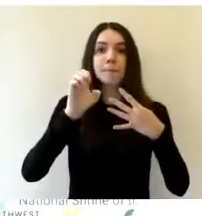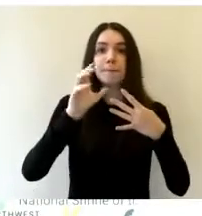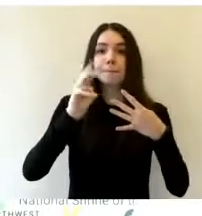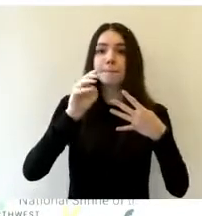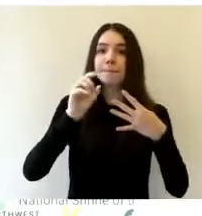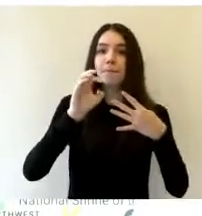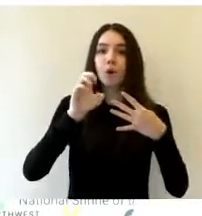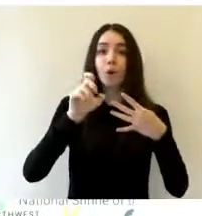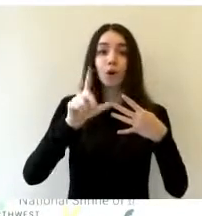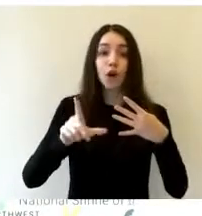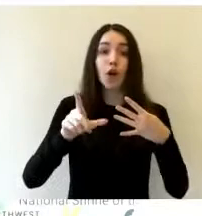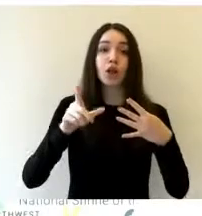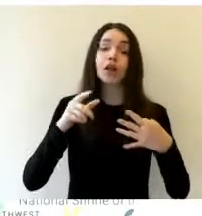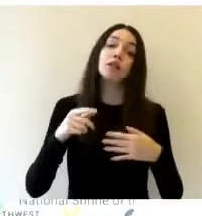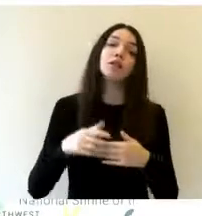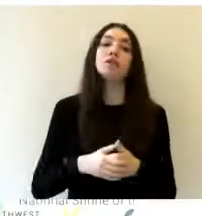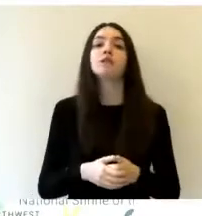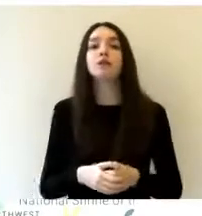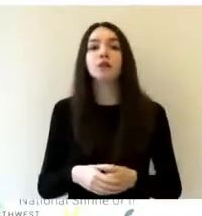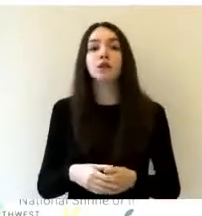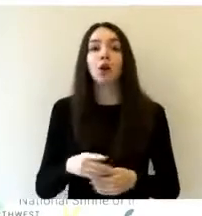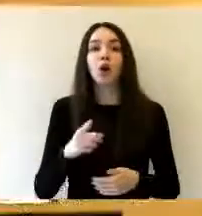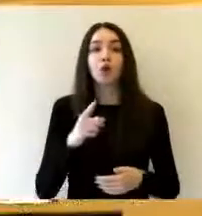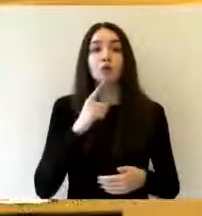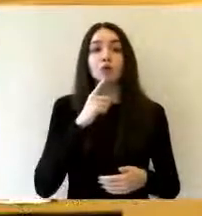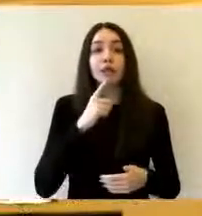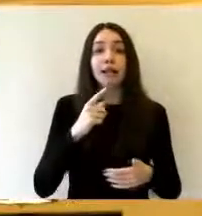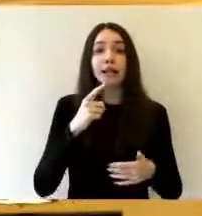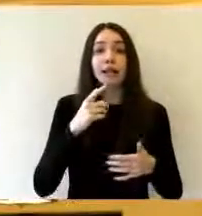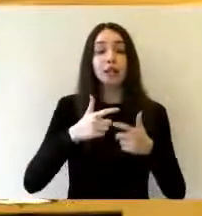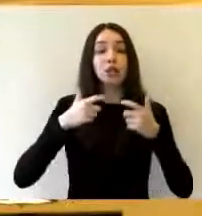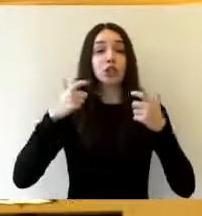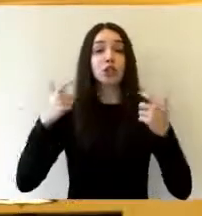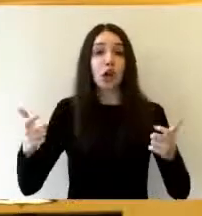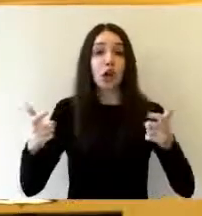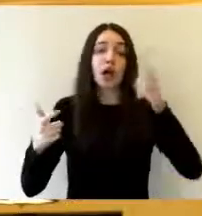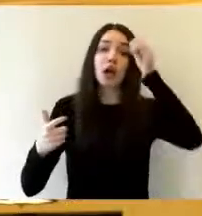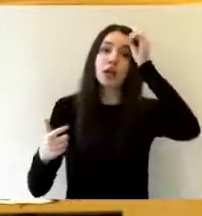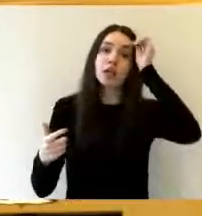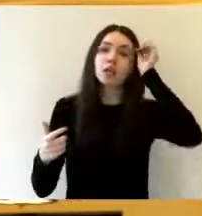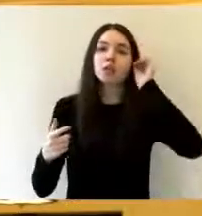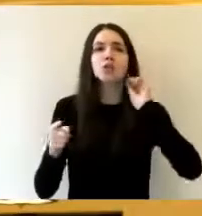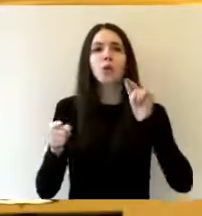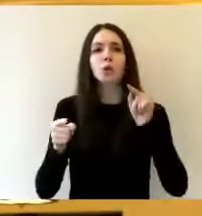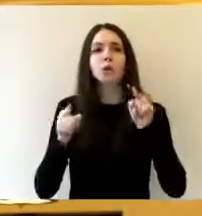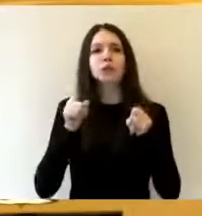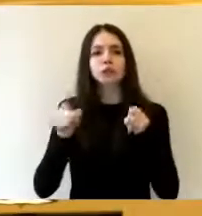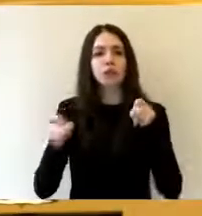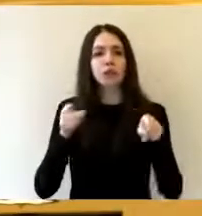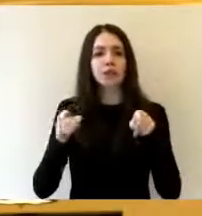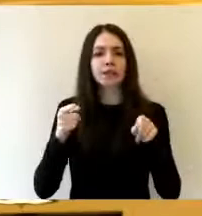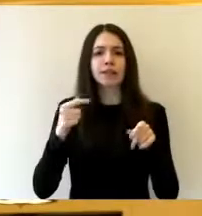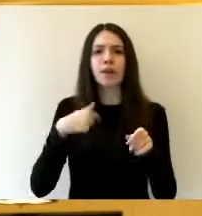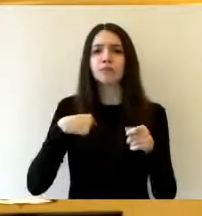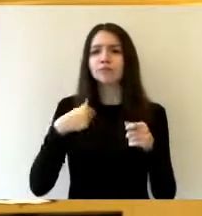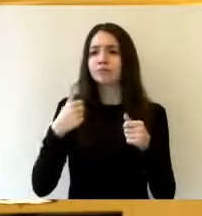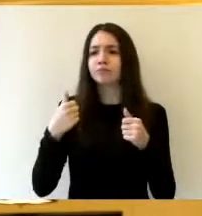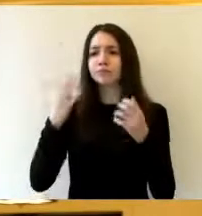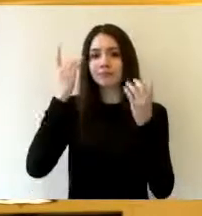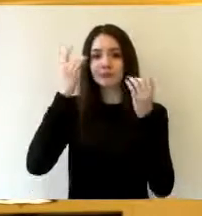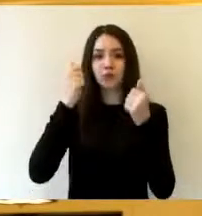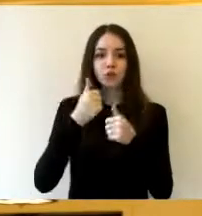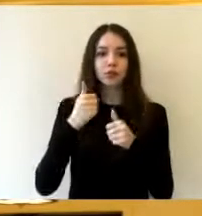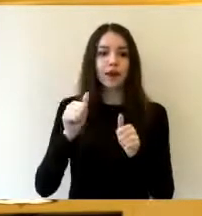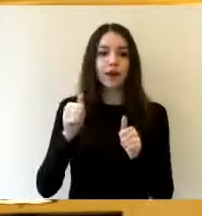they're monuments of scale. And so trying to parse these two terms kind of held me up for a little while, trying to prepare what I'm going to say here today. But